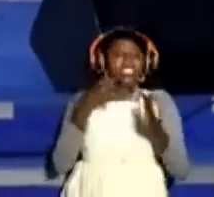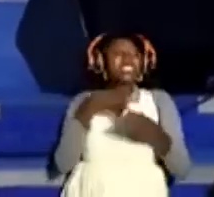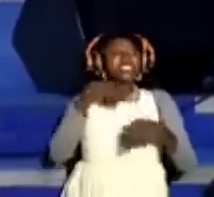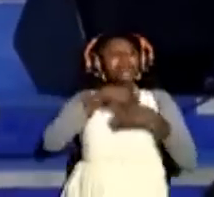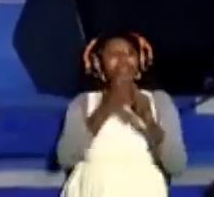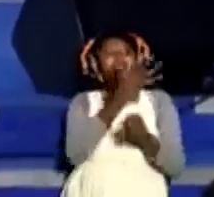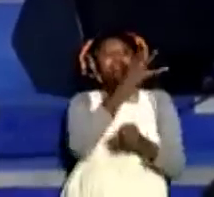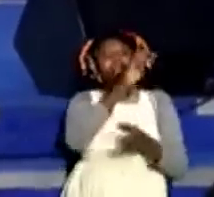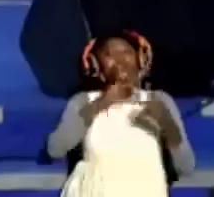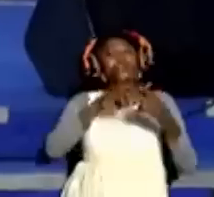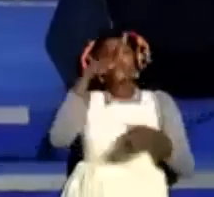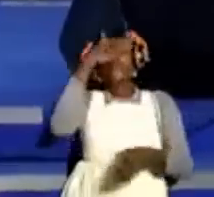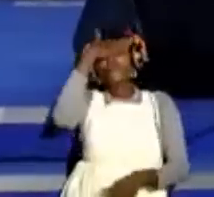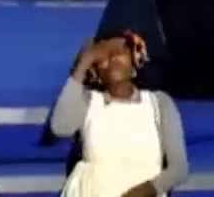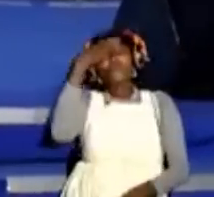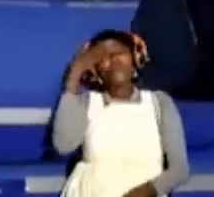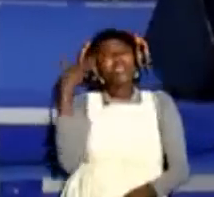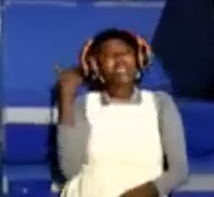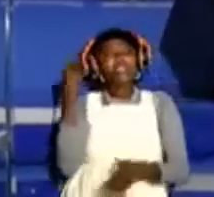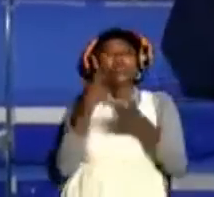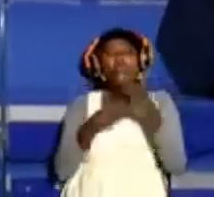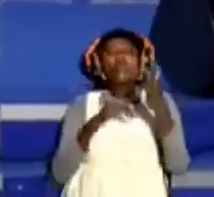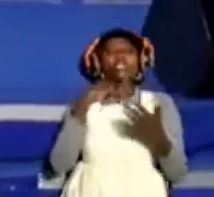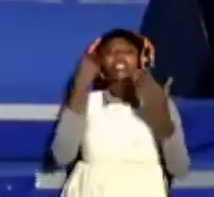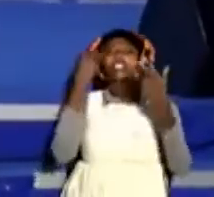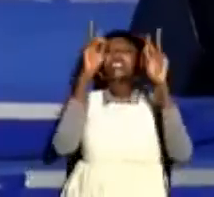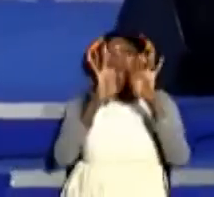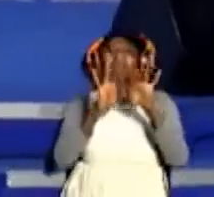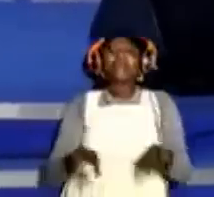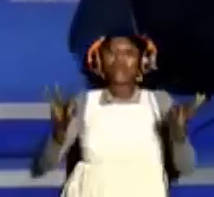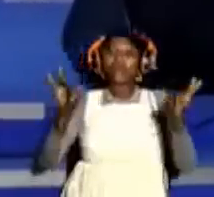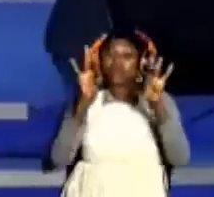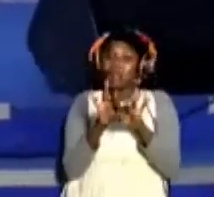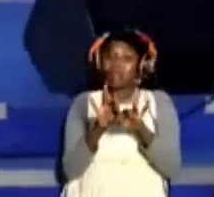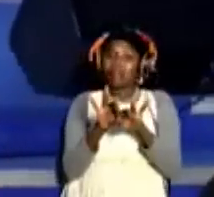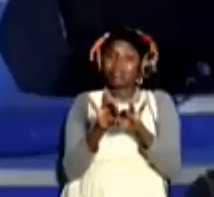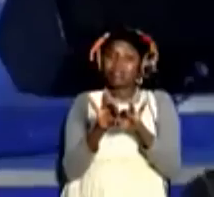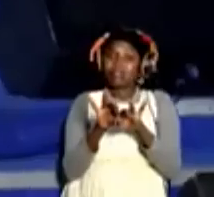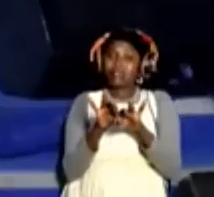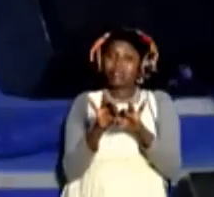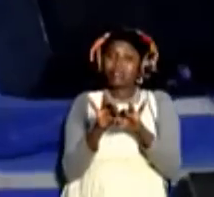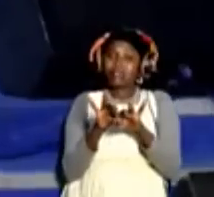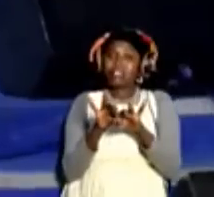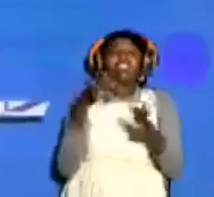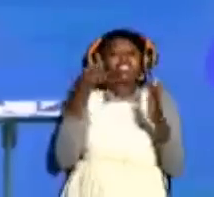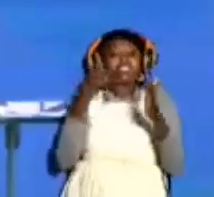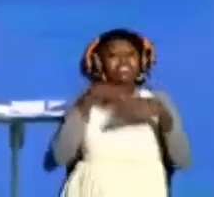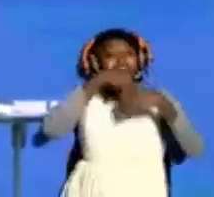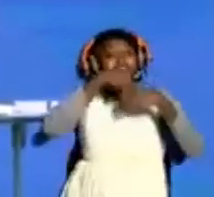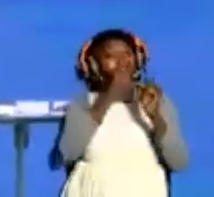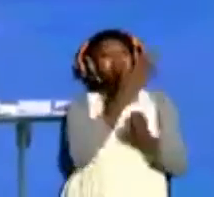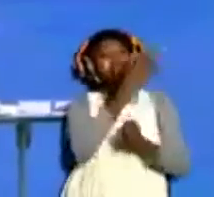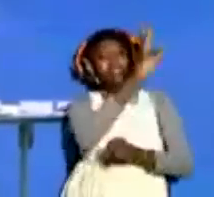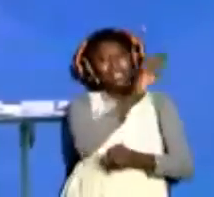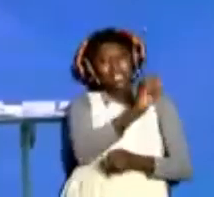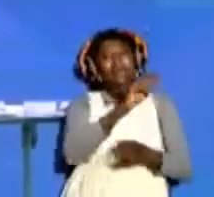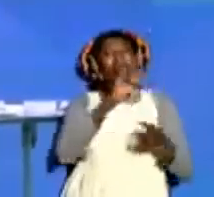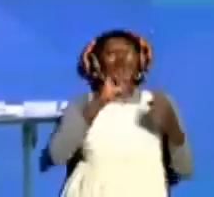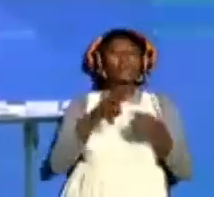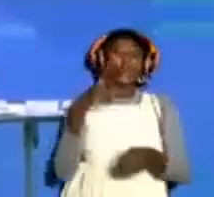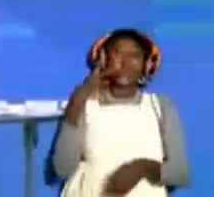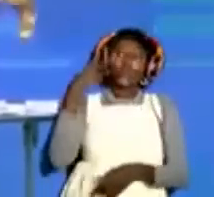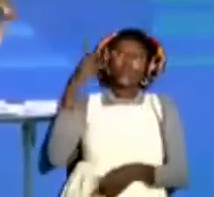forget what is crucial as far as God is concerned. It makes them to major on